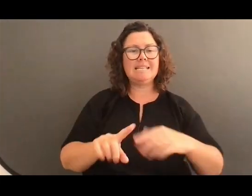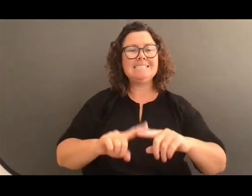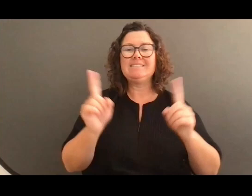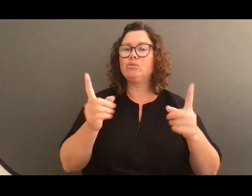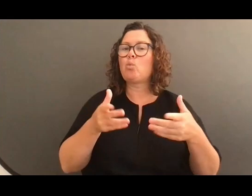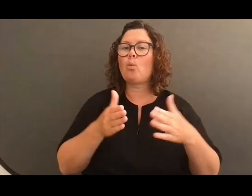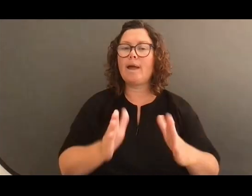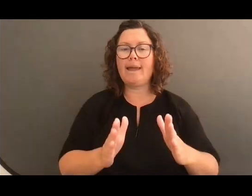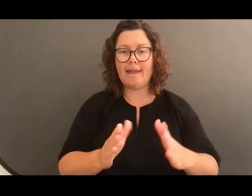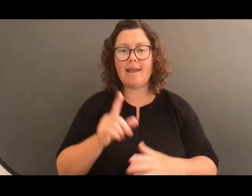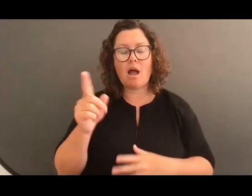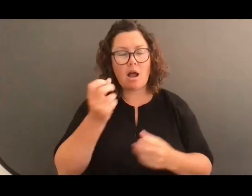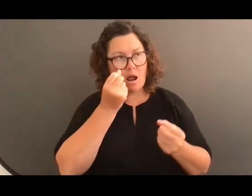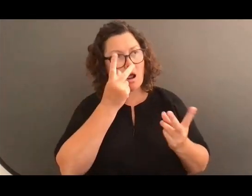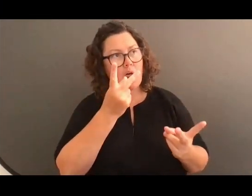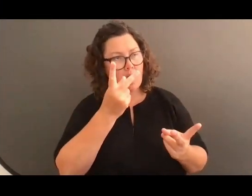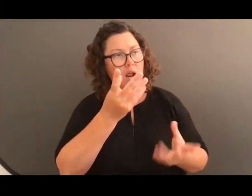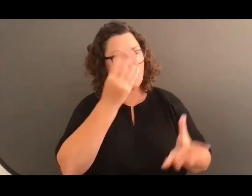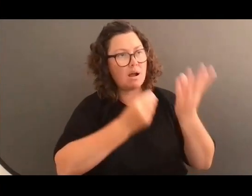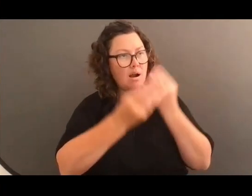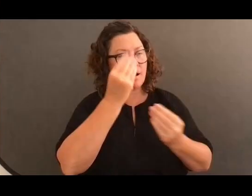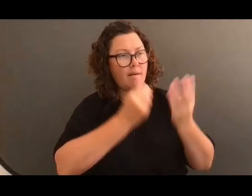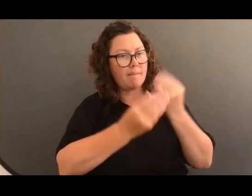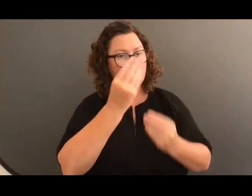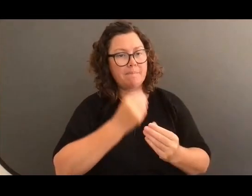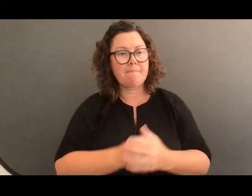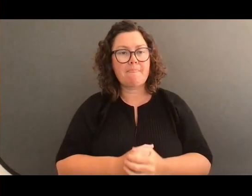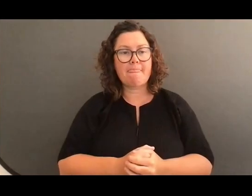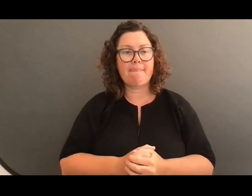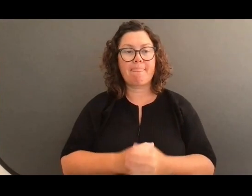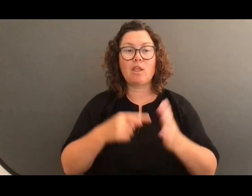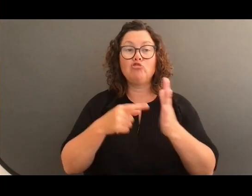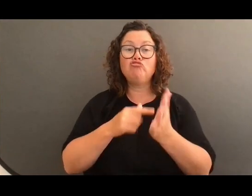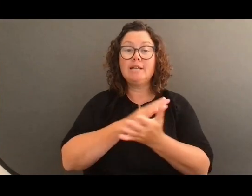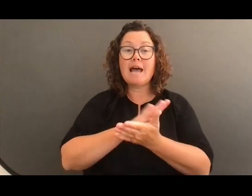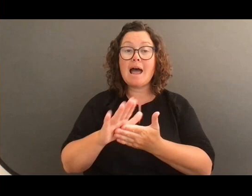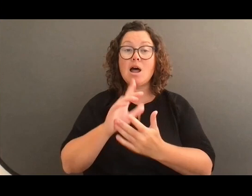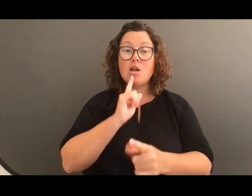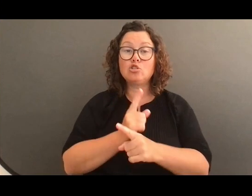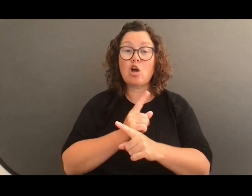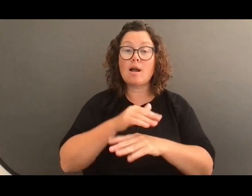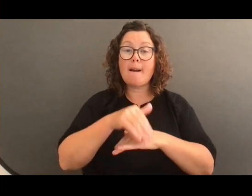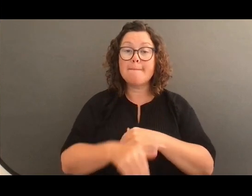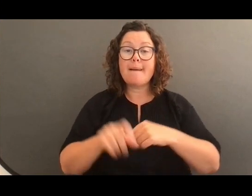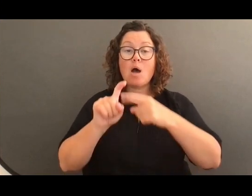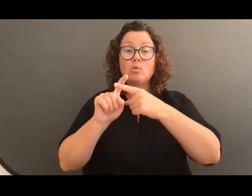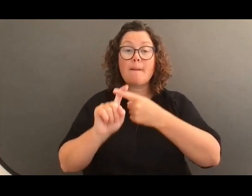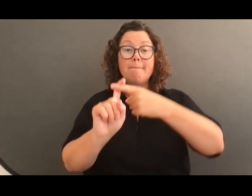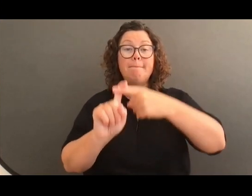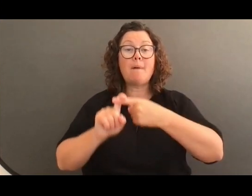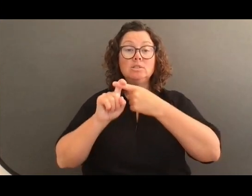Trina talked about the possum skin cloak. I want to describe this. And it was quite interesting. A possum skin cloak is quite a traditional object,